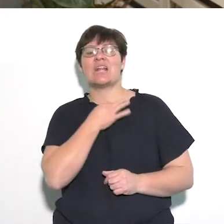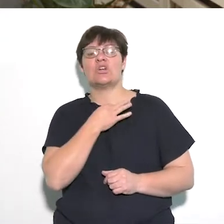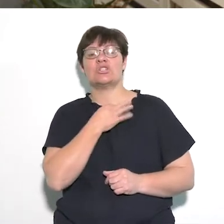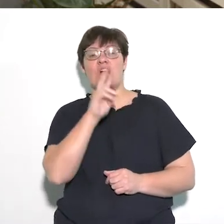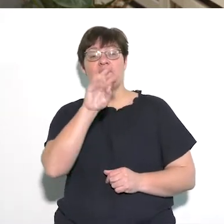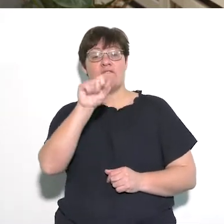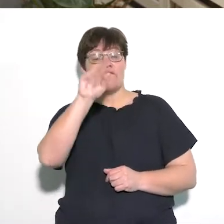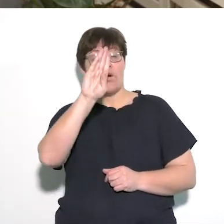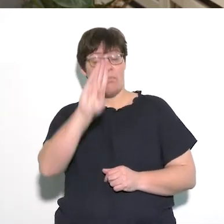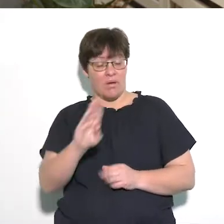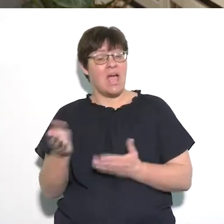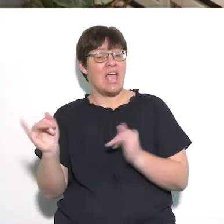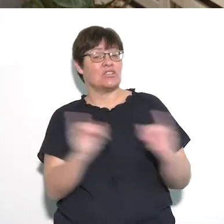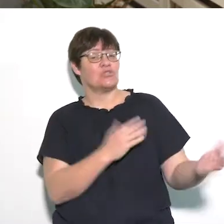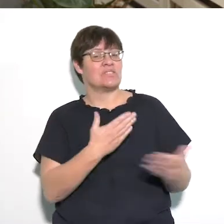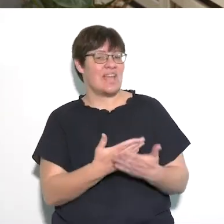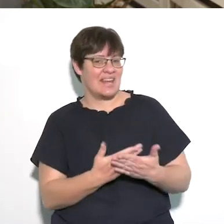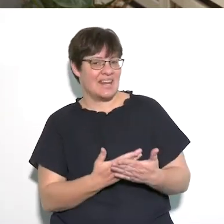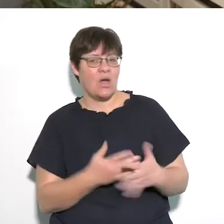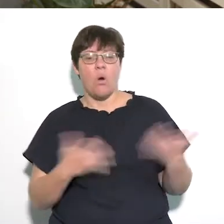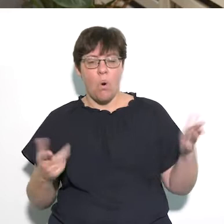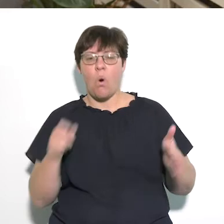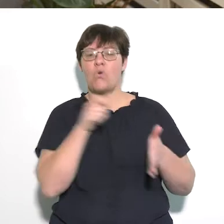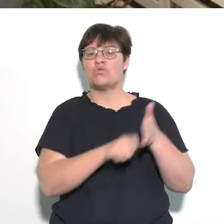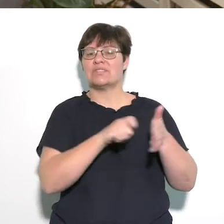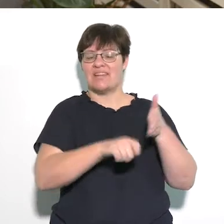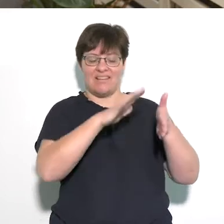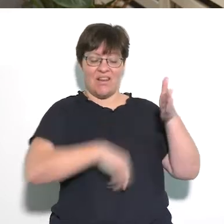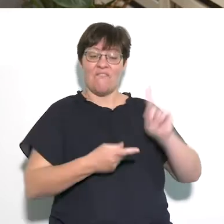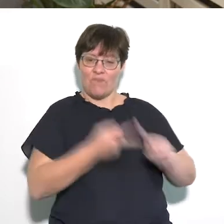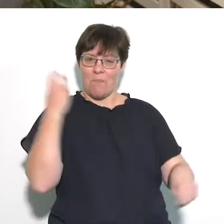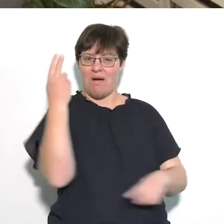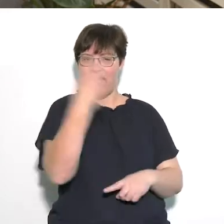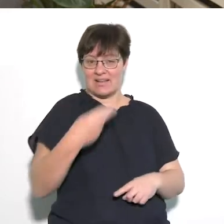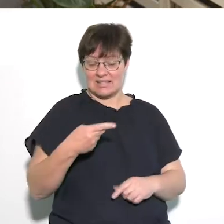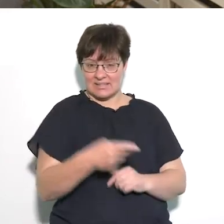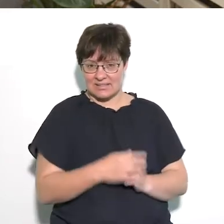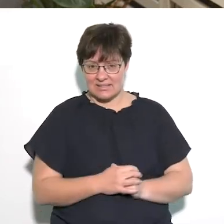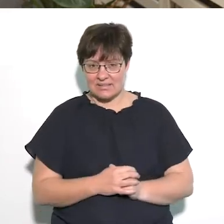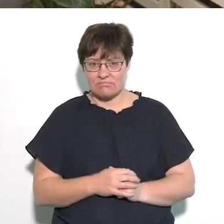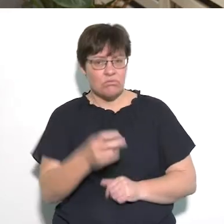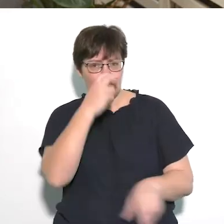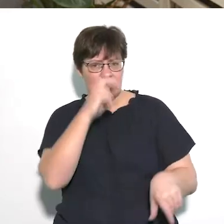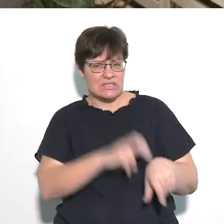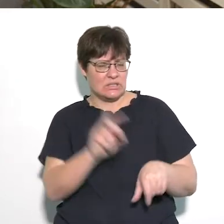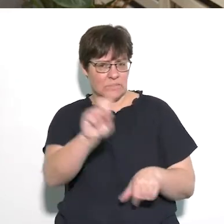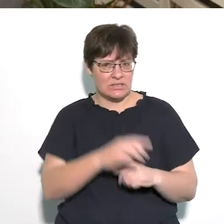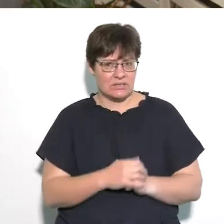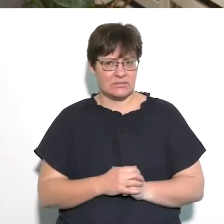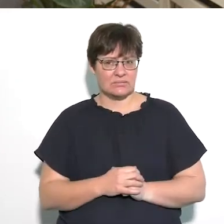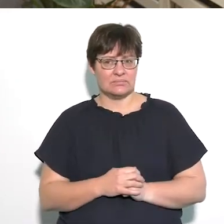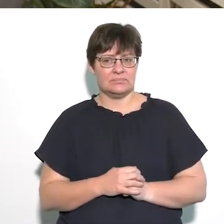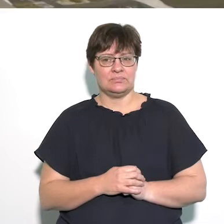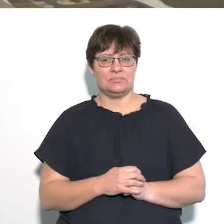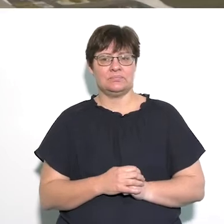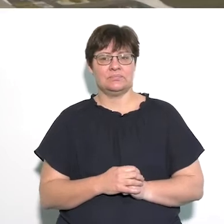verbs, if you please, as well, or to create a written piece from this artwork. Okay, so what will you need? You